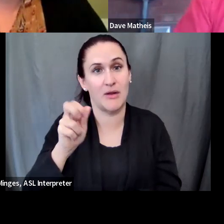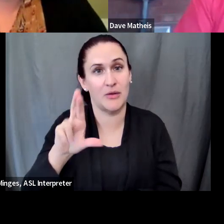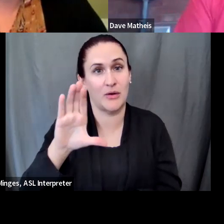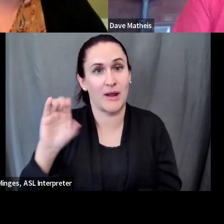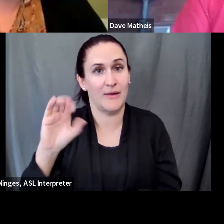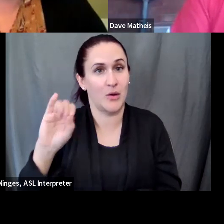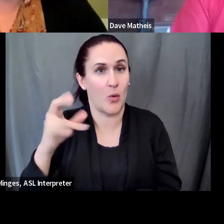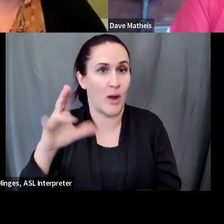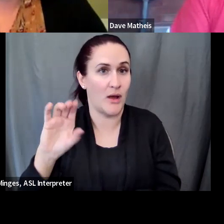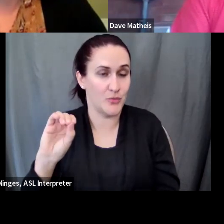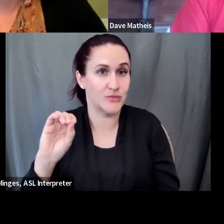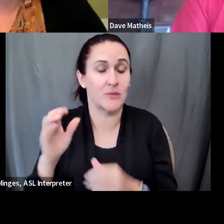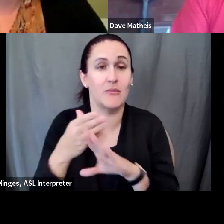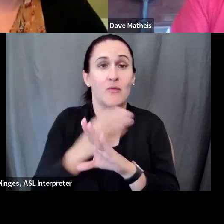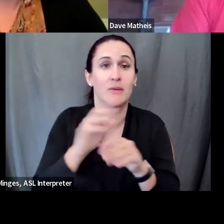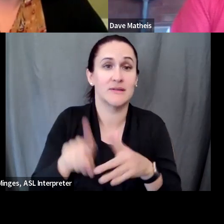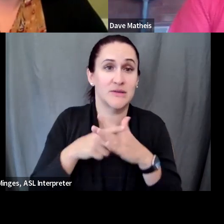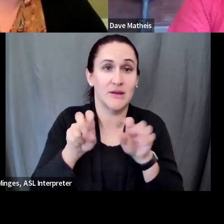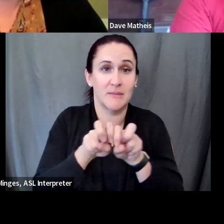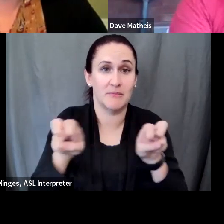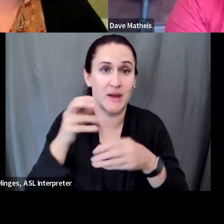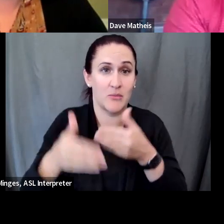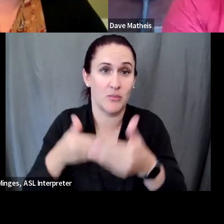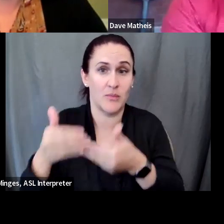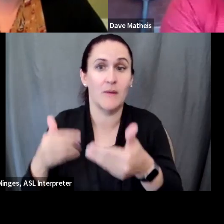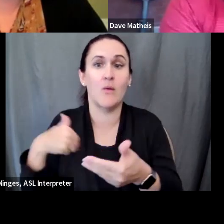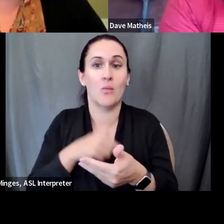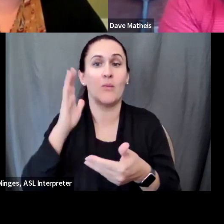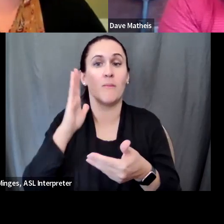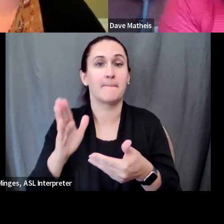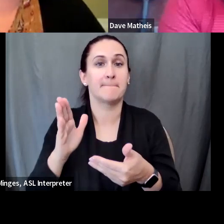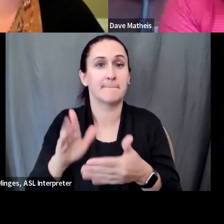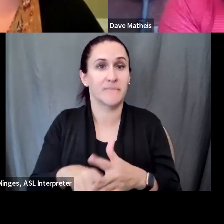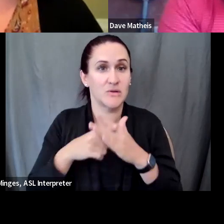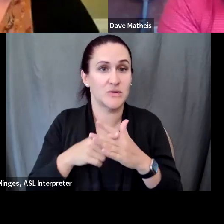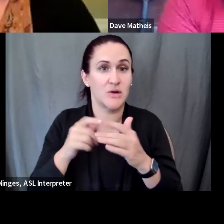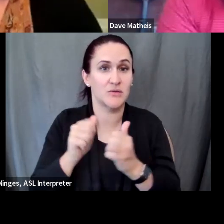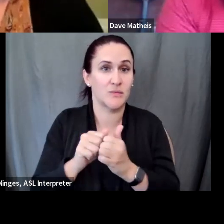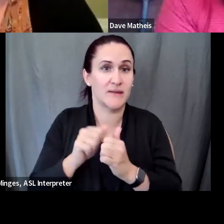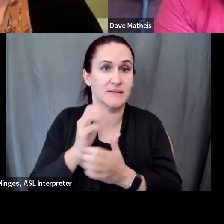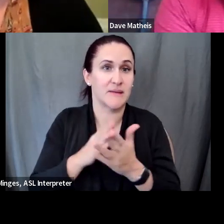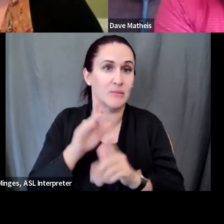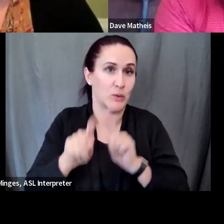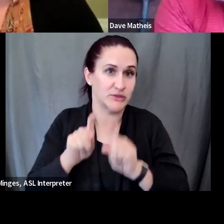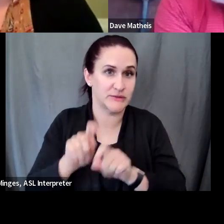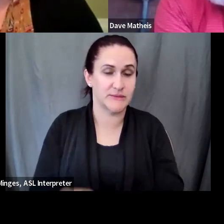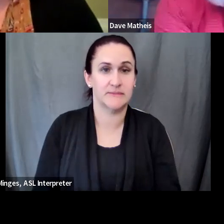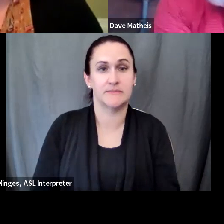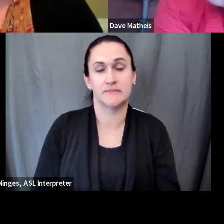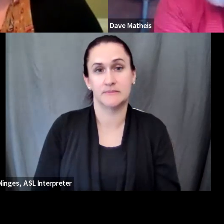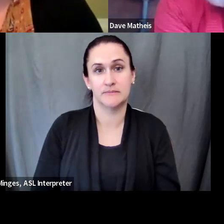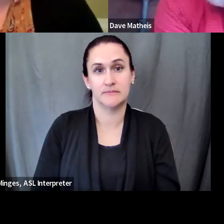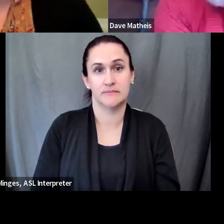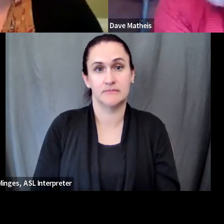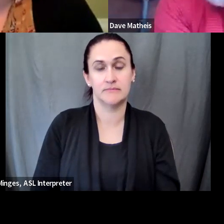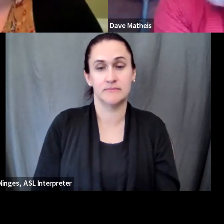before we jump into the panel process, we will start with her questions. But let's see,